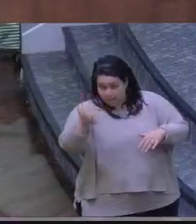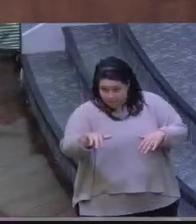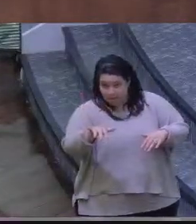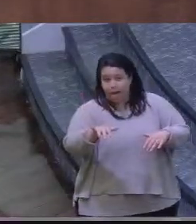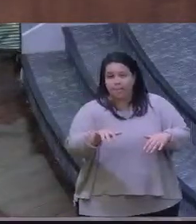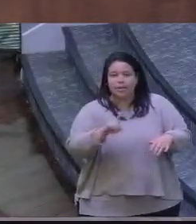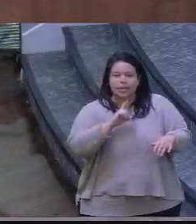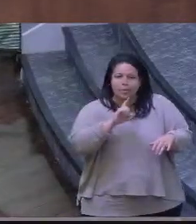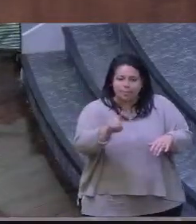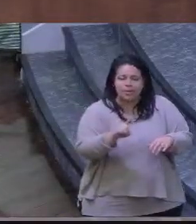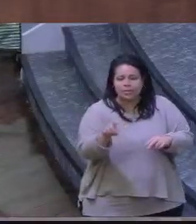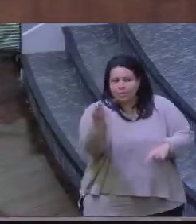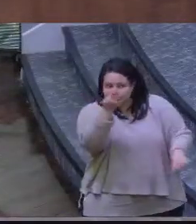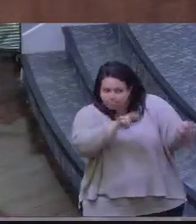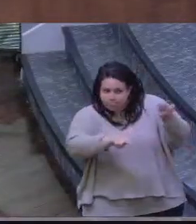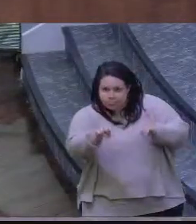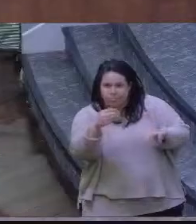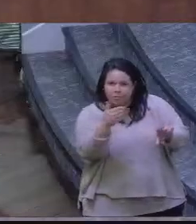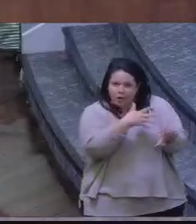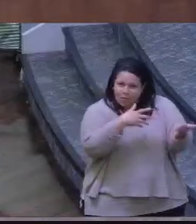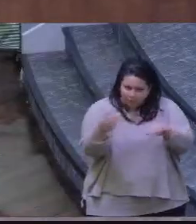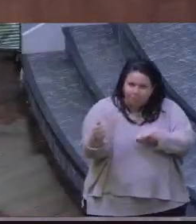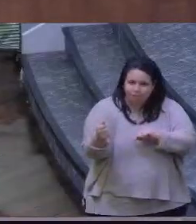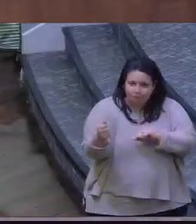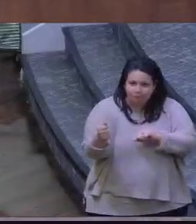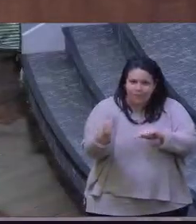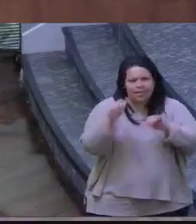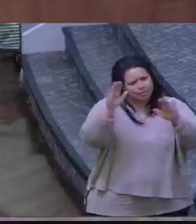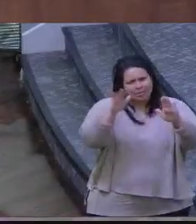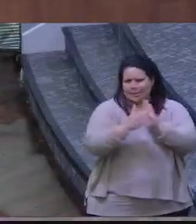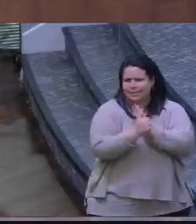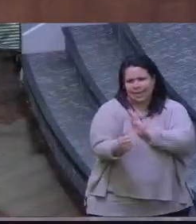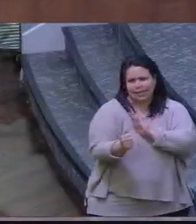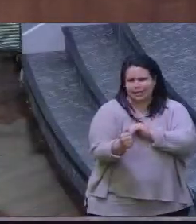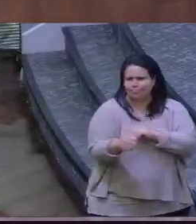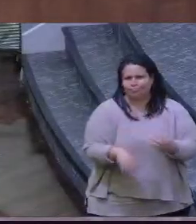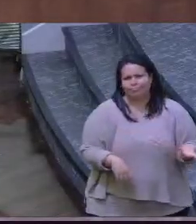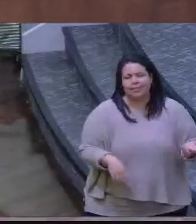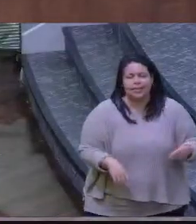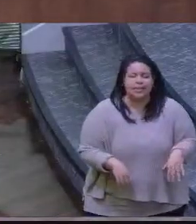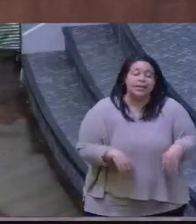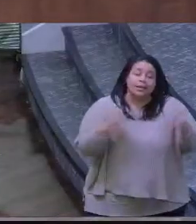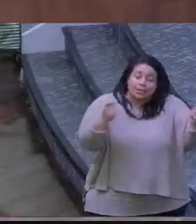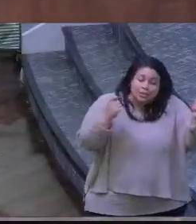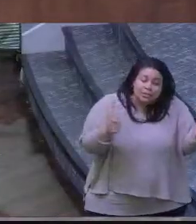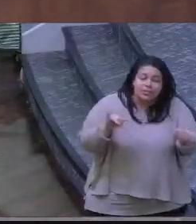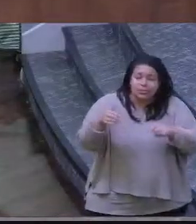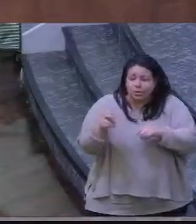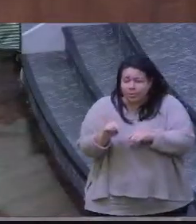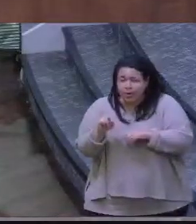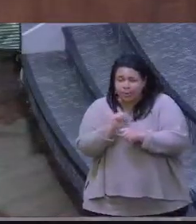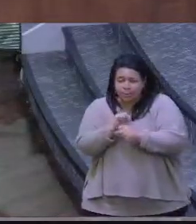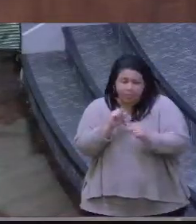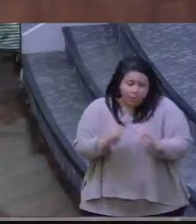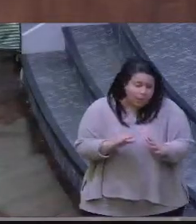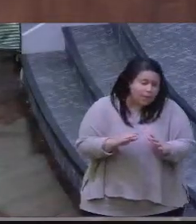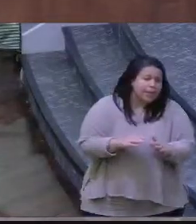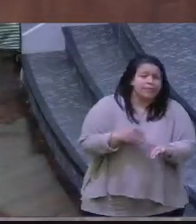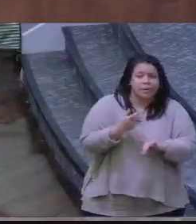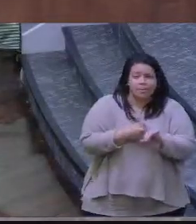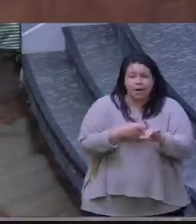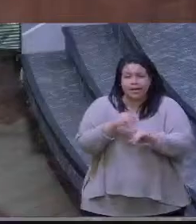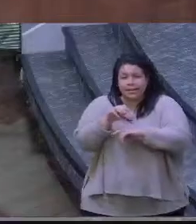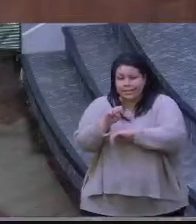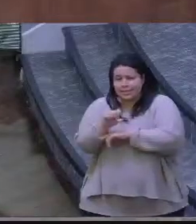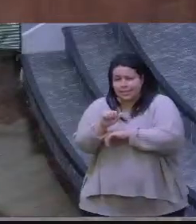at the talent on the display. Congratulations as well to our January Employee of the Month, Ms. Sarah Waller-Price